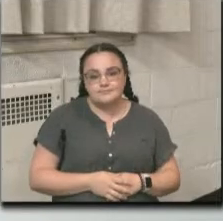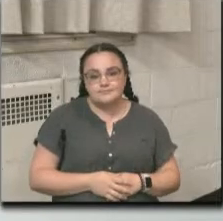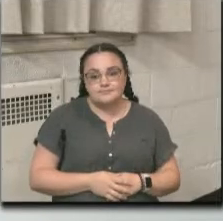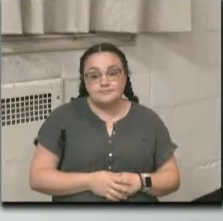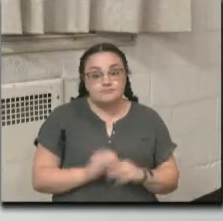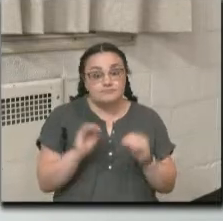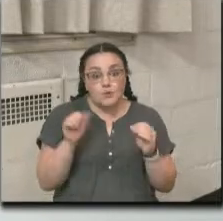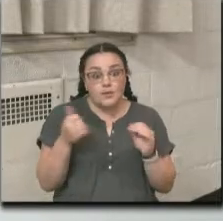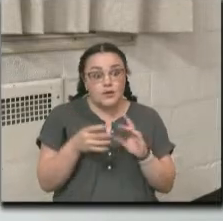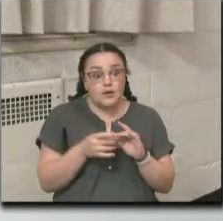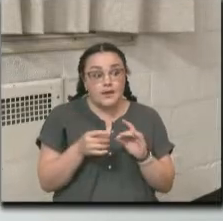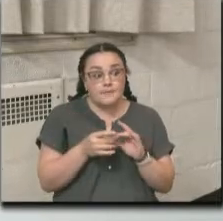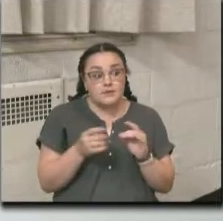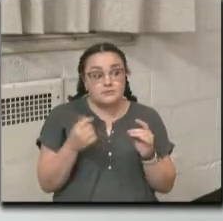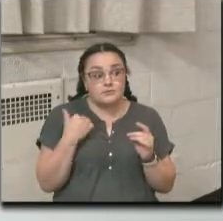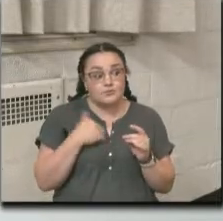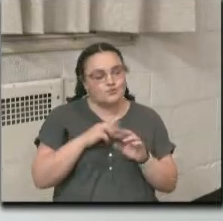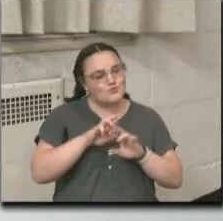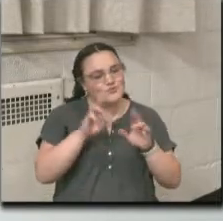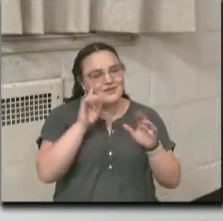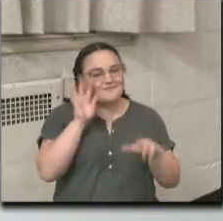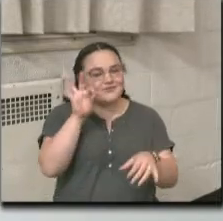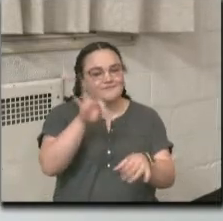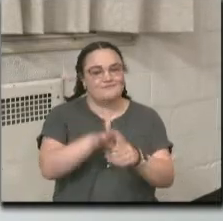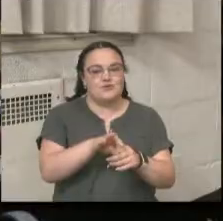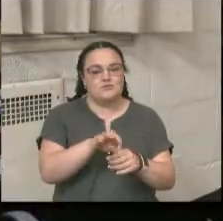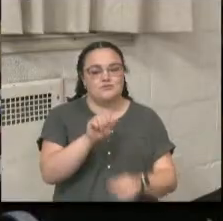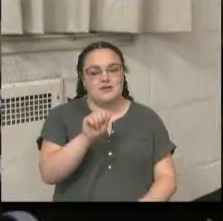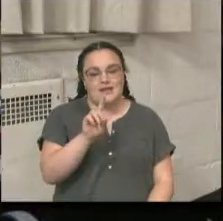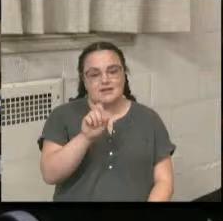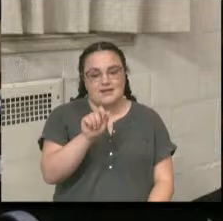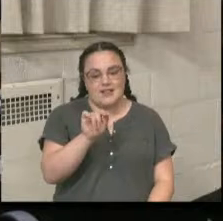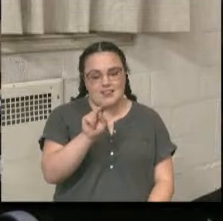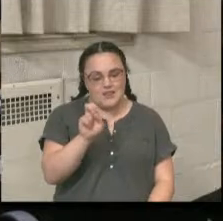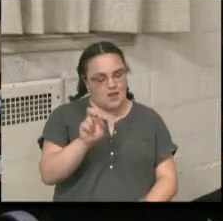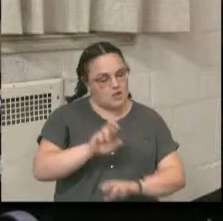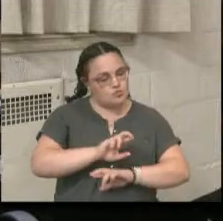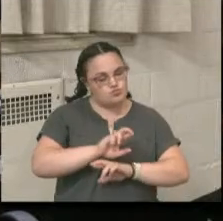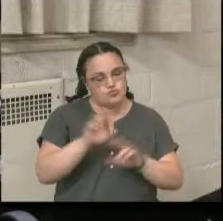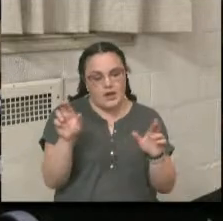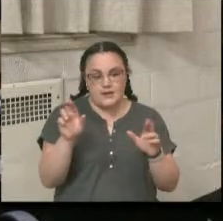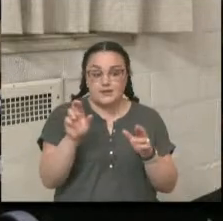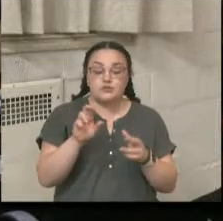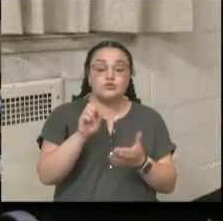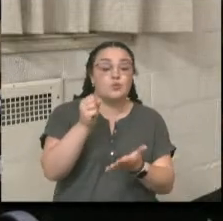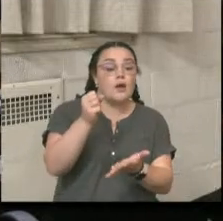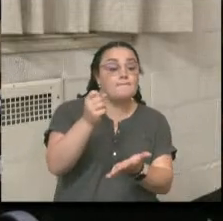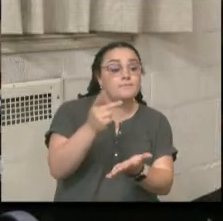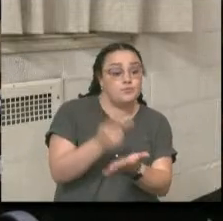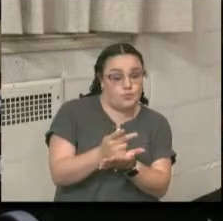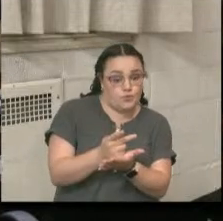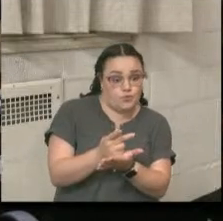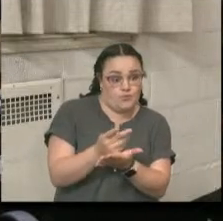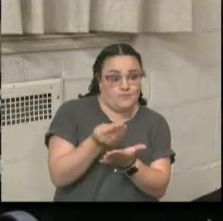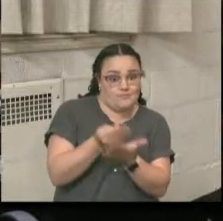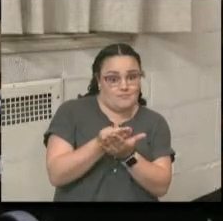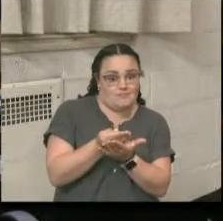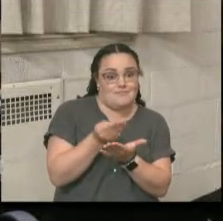other comments? We're ready for the vote. Ms. Adeline, would you call the roll, please, to approve the fiscal